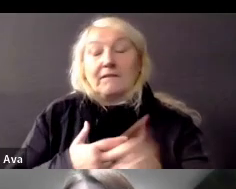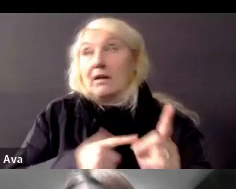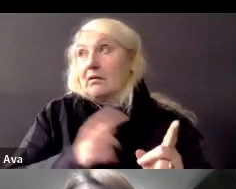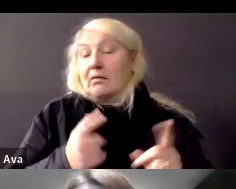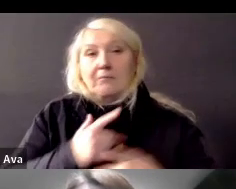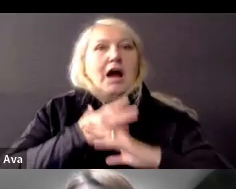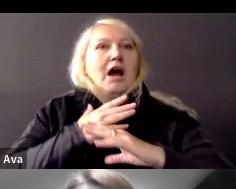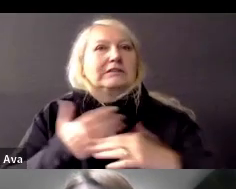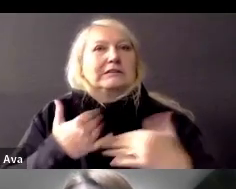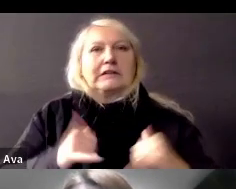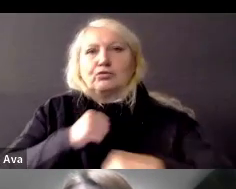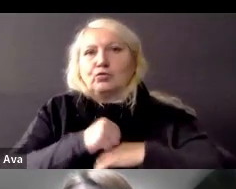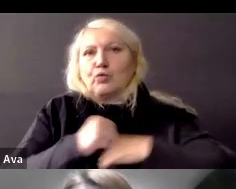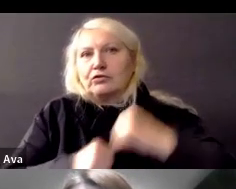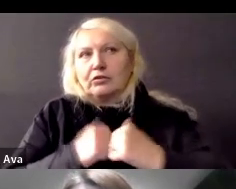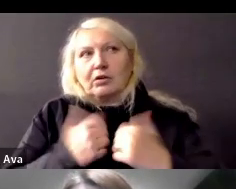and,